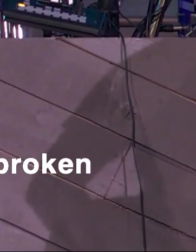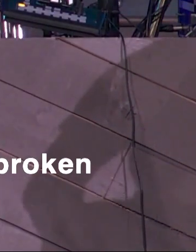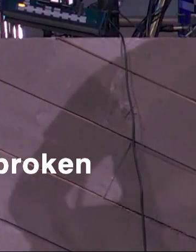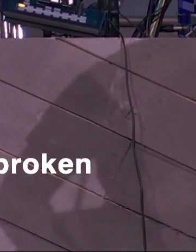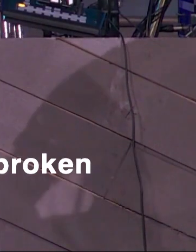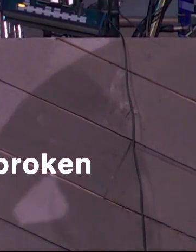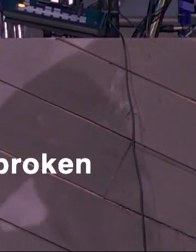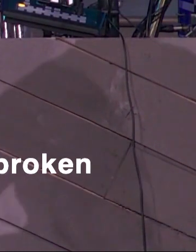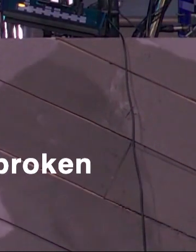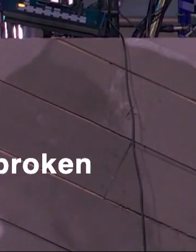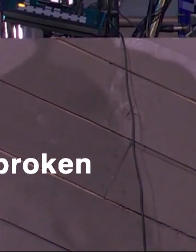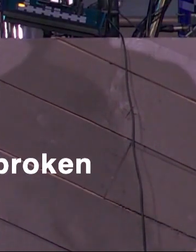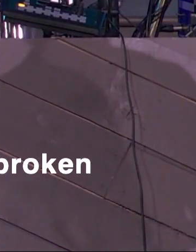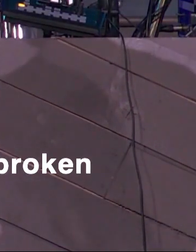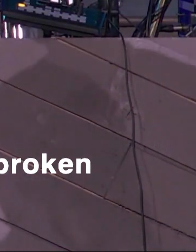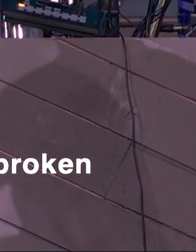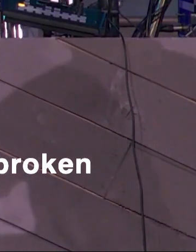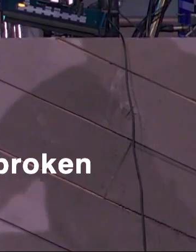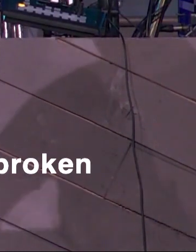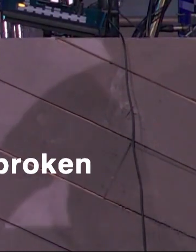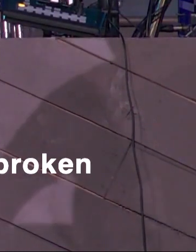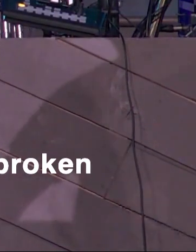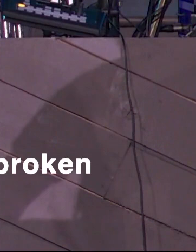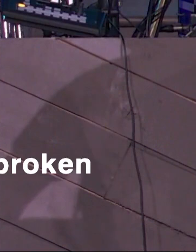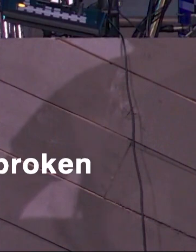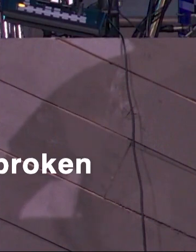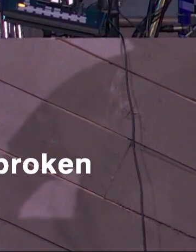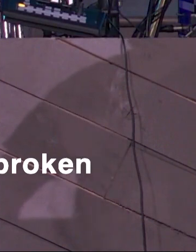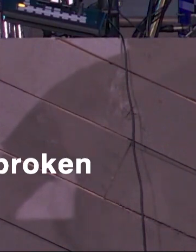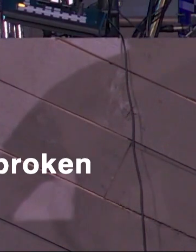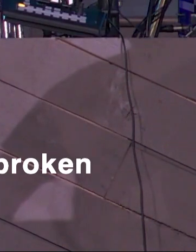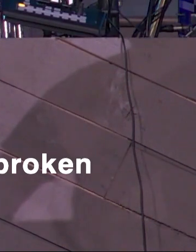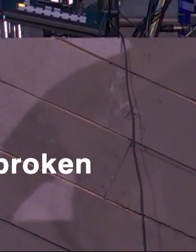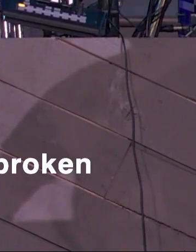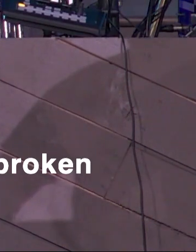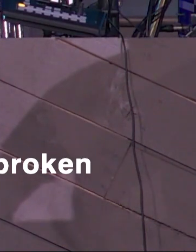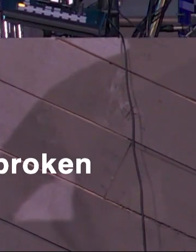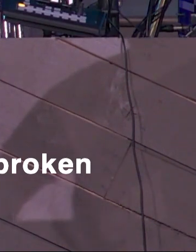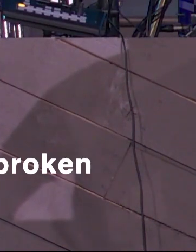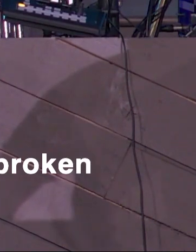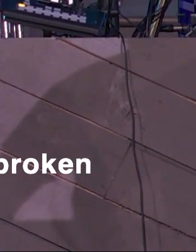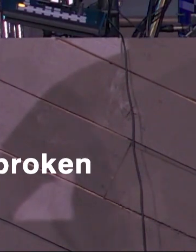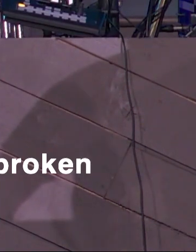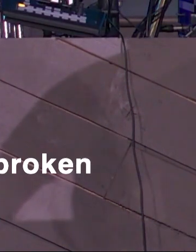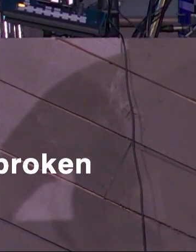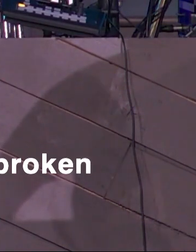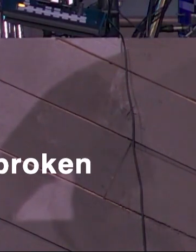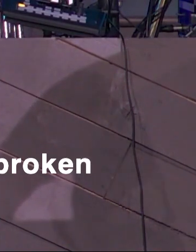Great are you.